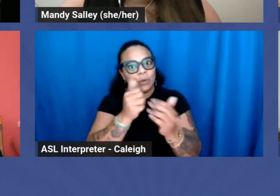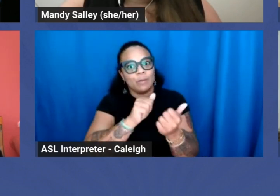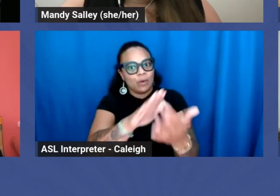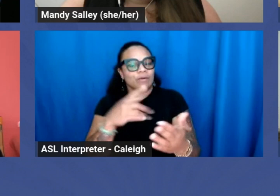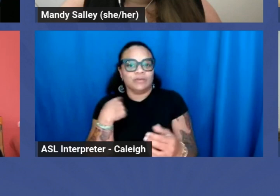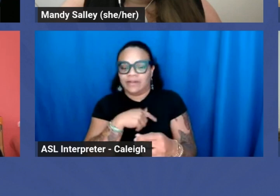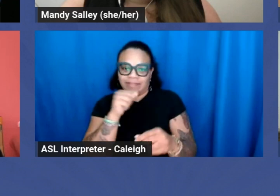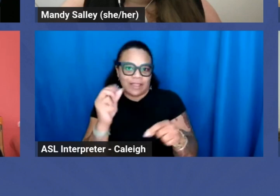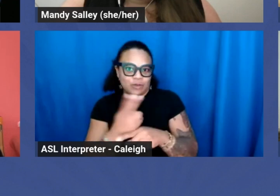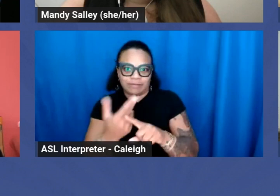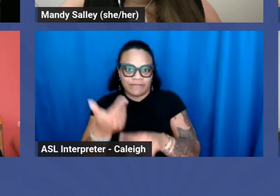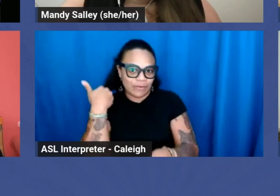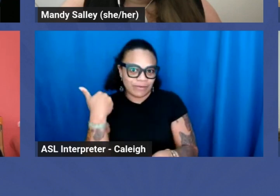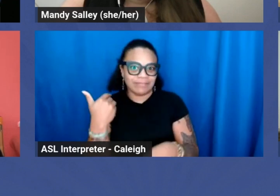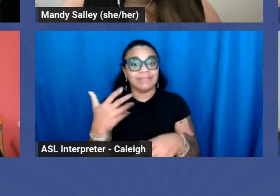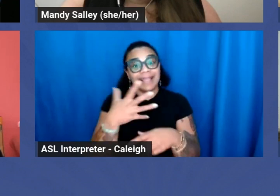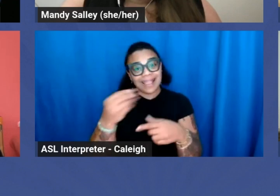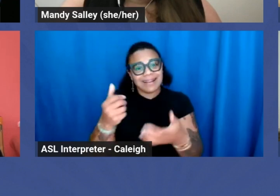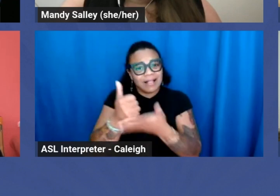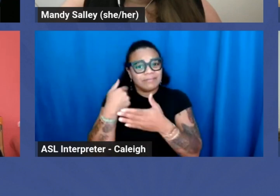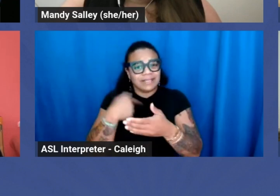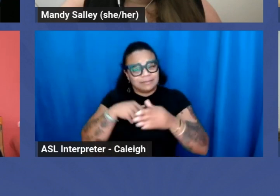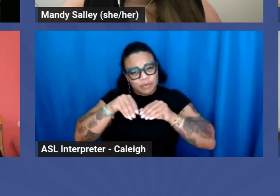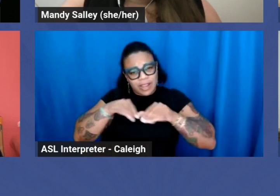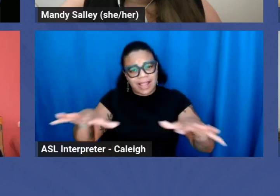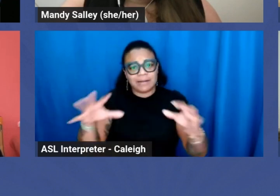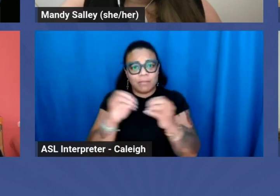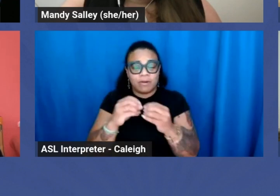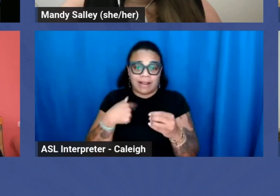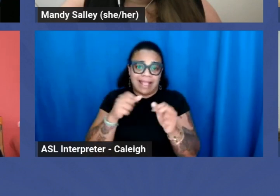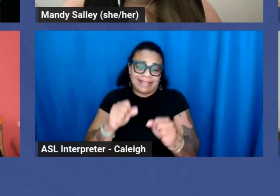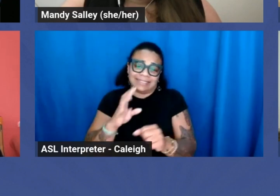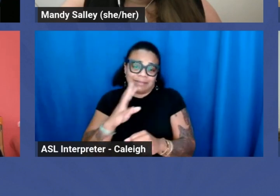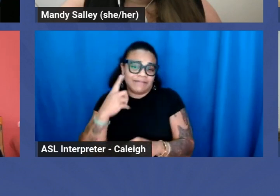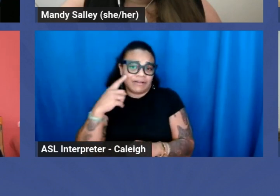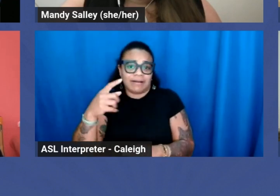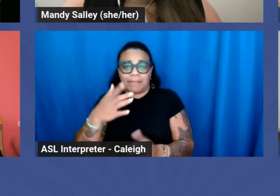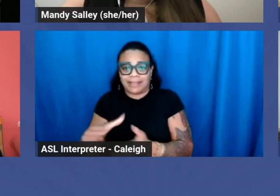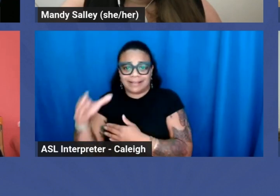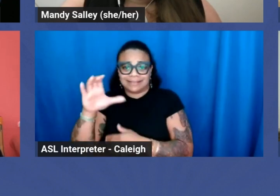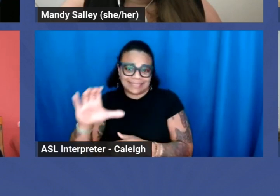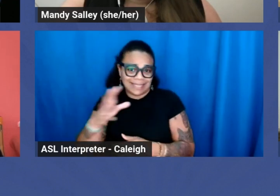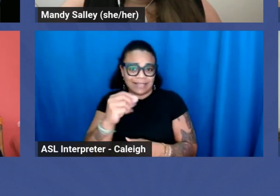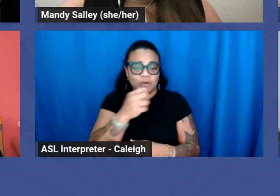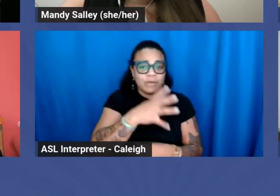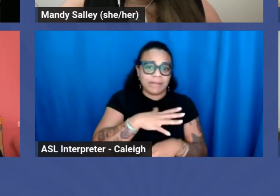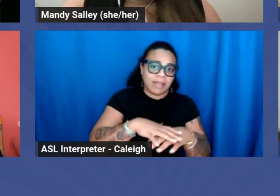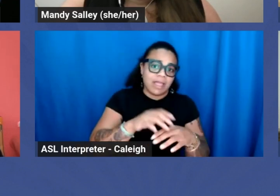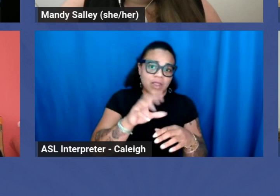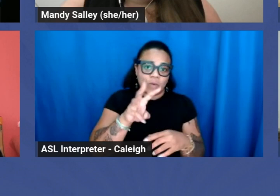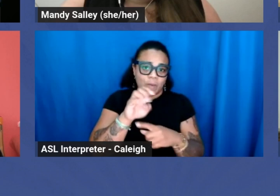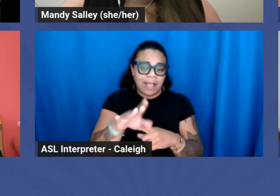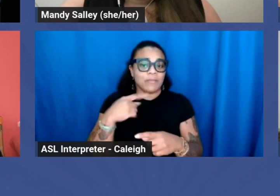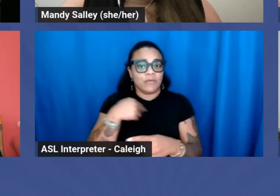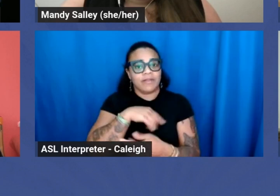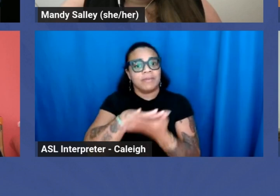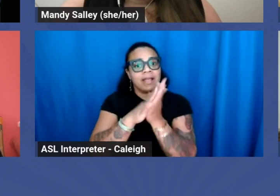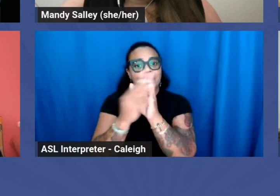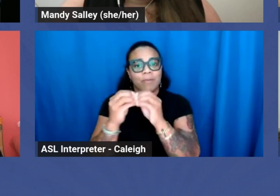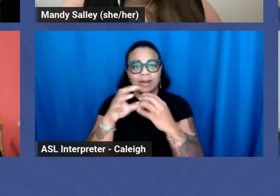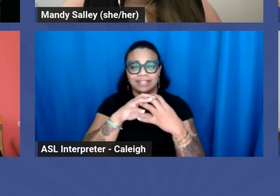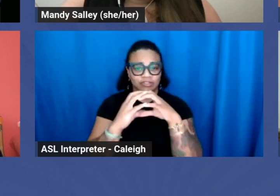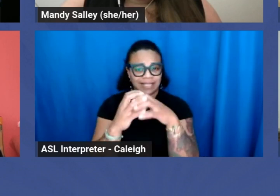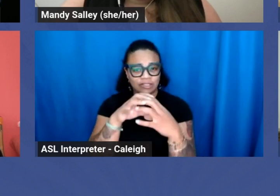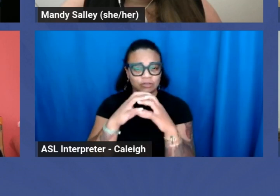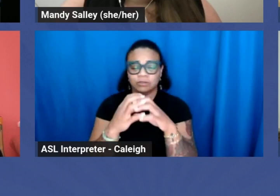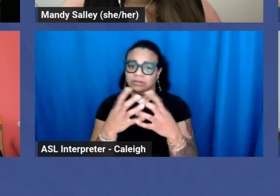out more. At least I can talk on behalf of Plenty and Women on Web. It made us a little more intersectional, made us go in spaces that